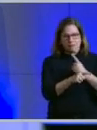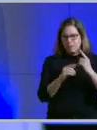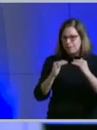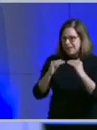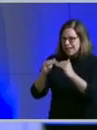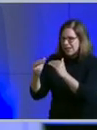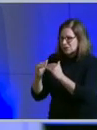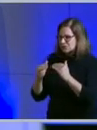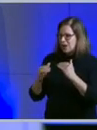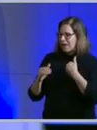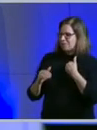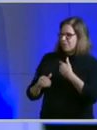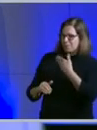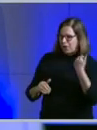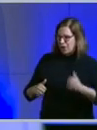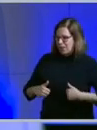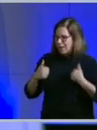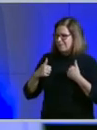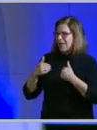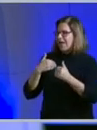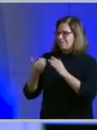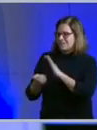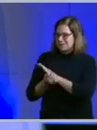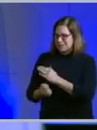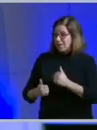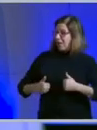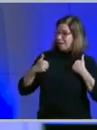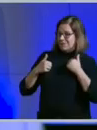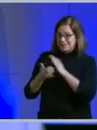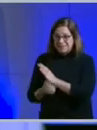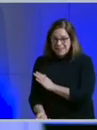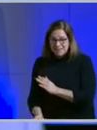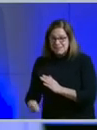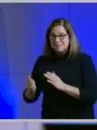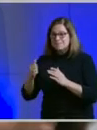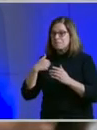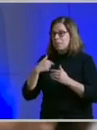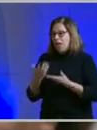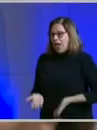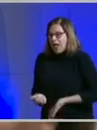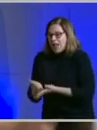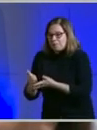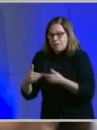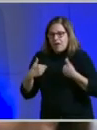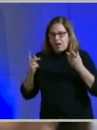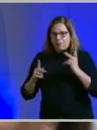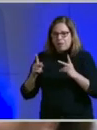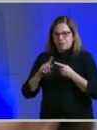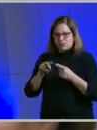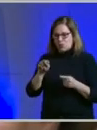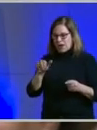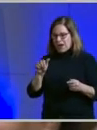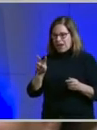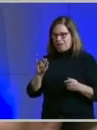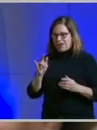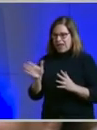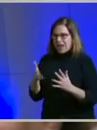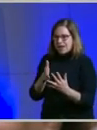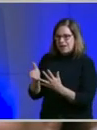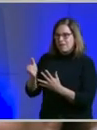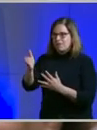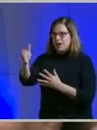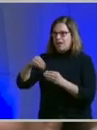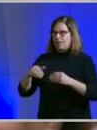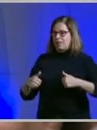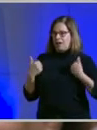navigate situations that could potentially be violent or dangerous, to make good decisions, to become role models themselves. So we teach our